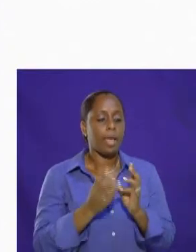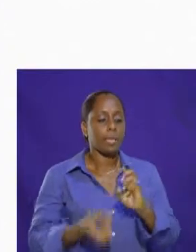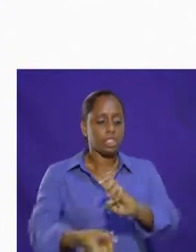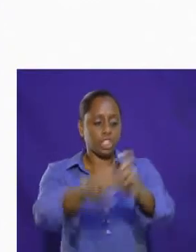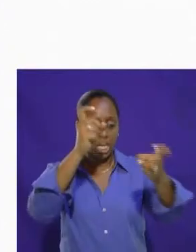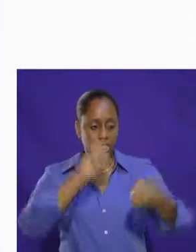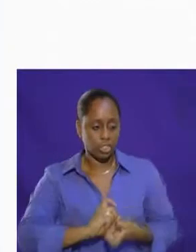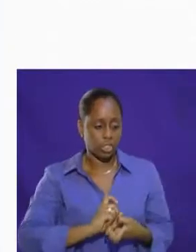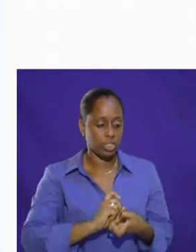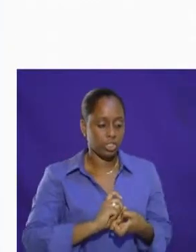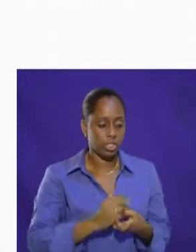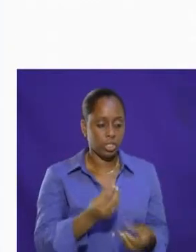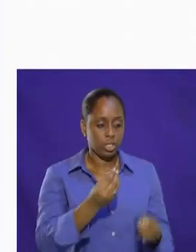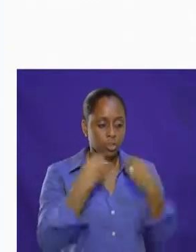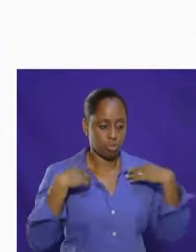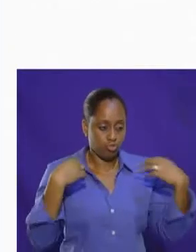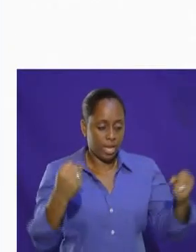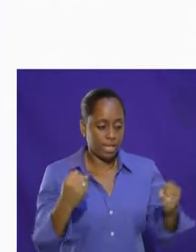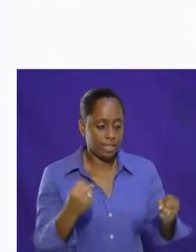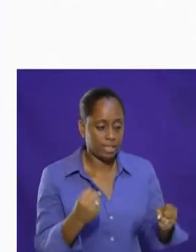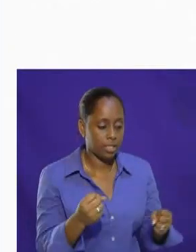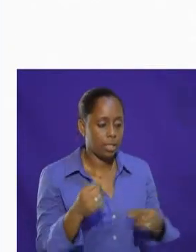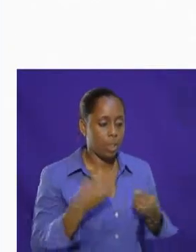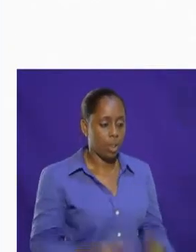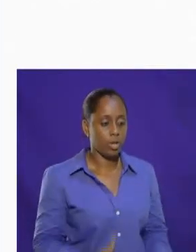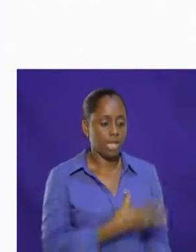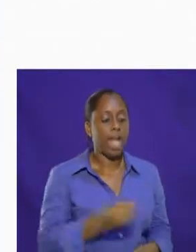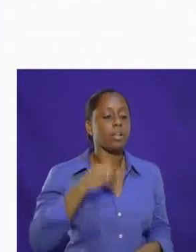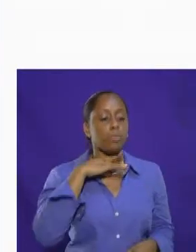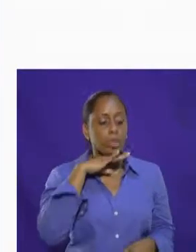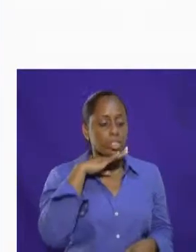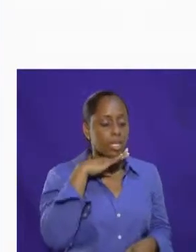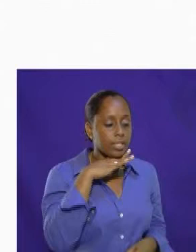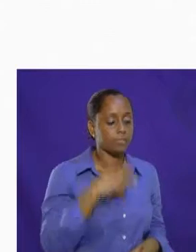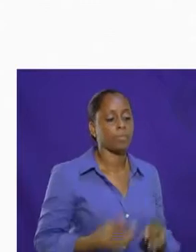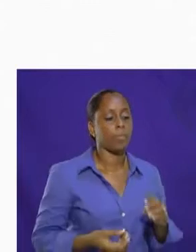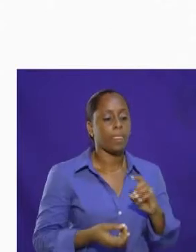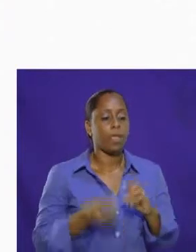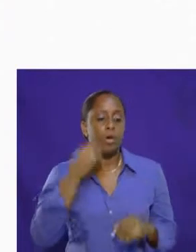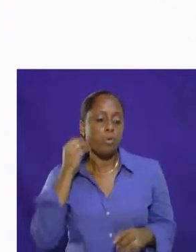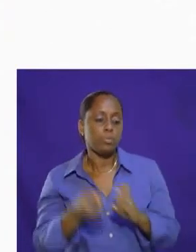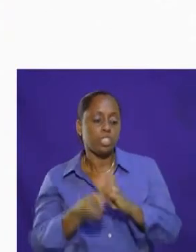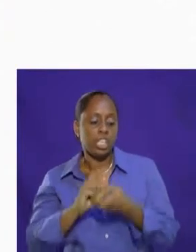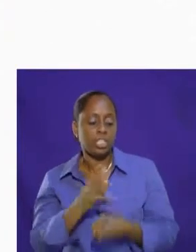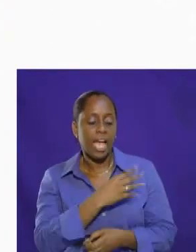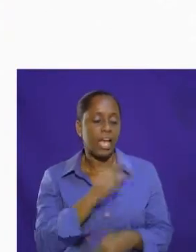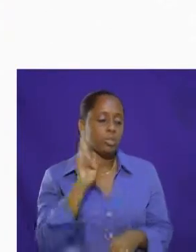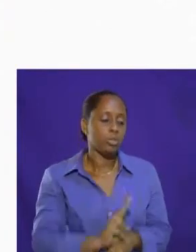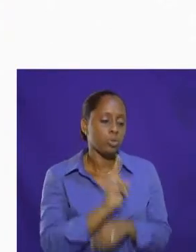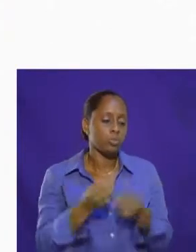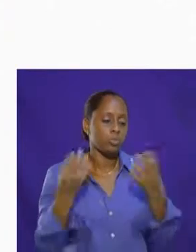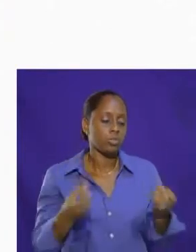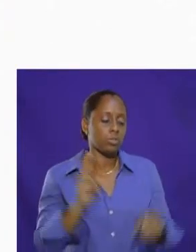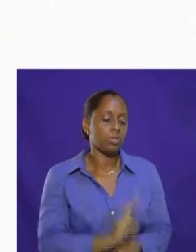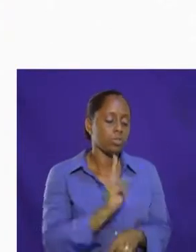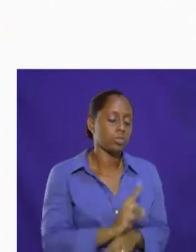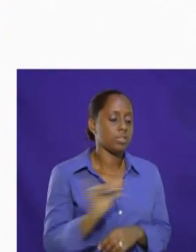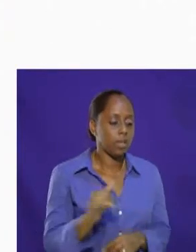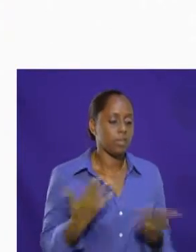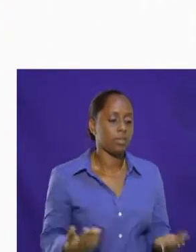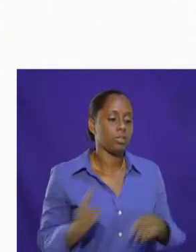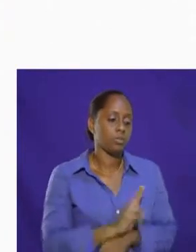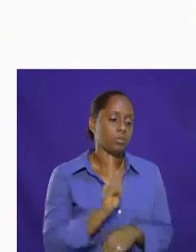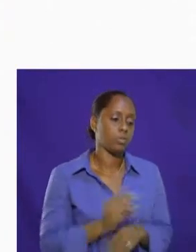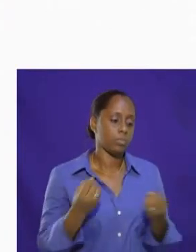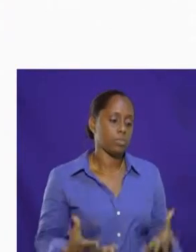change, nutrient loading and pollution, habitat change, and overexploitation.